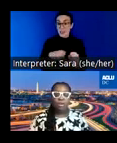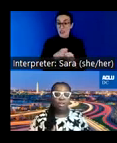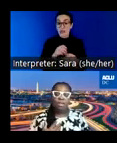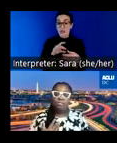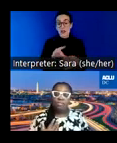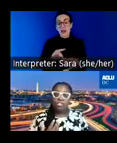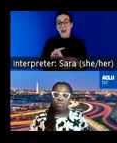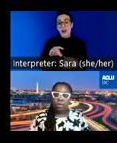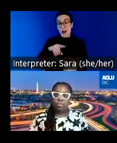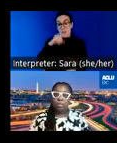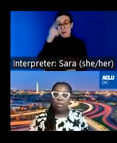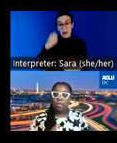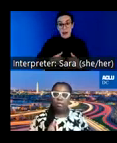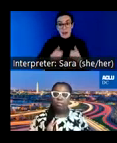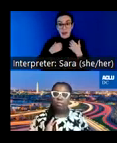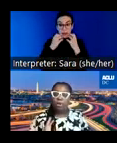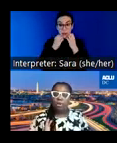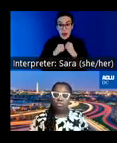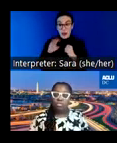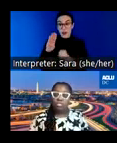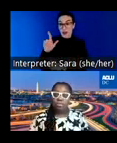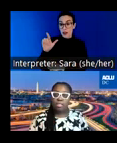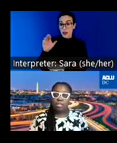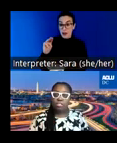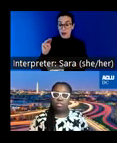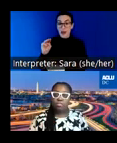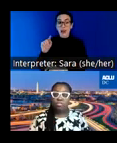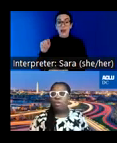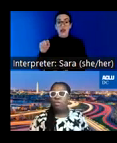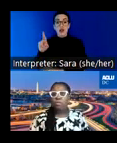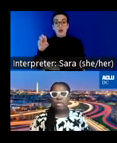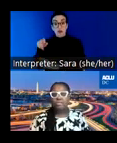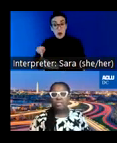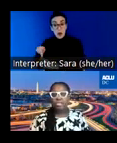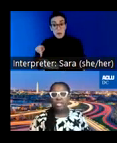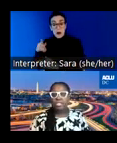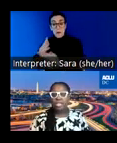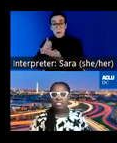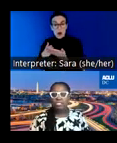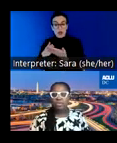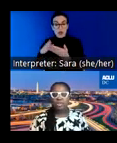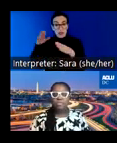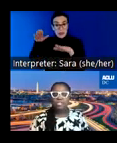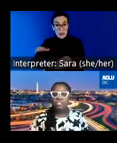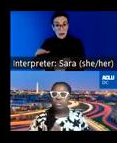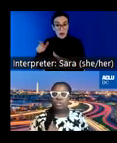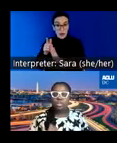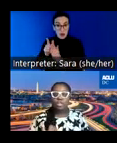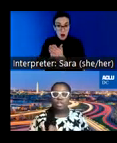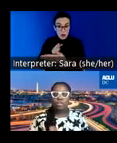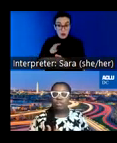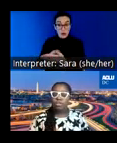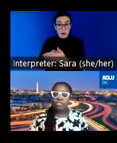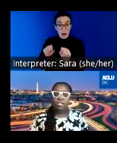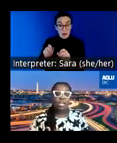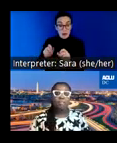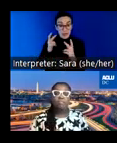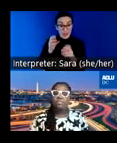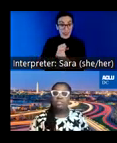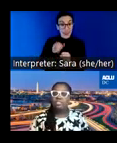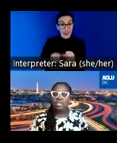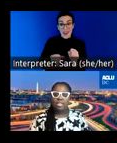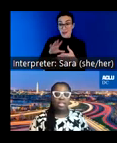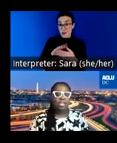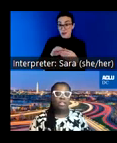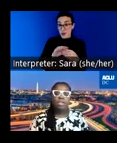Matter, the Trump partial settlement lawsuit. We were able to get that story featured in New York